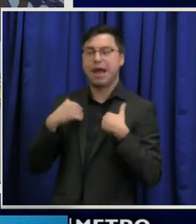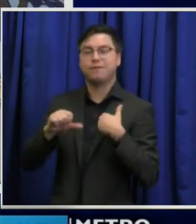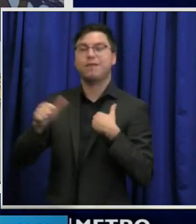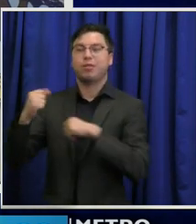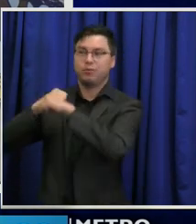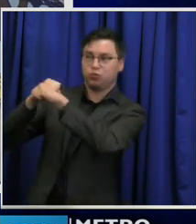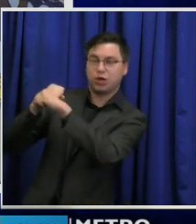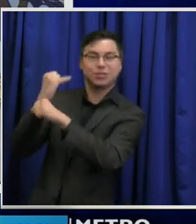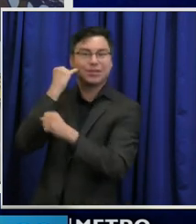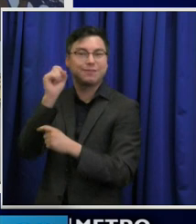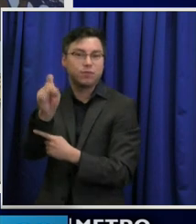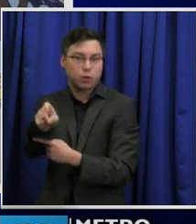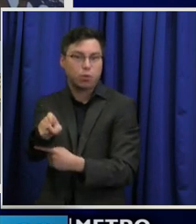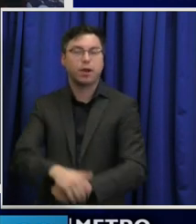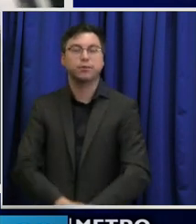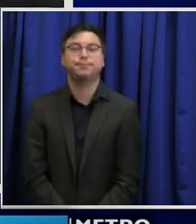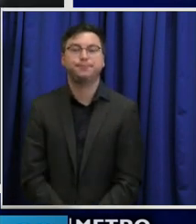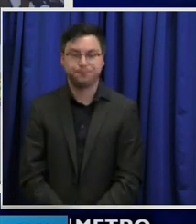of